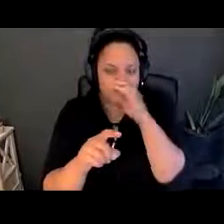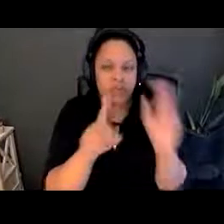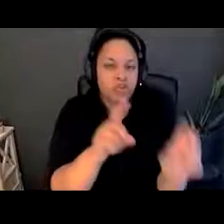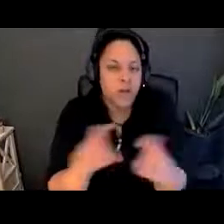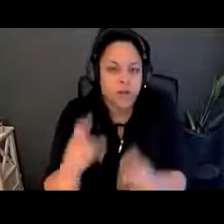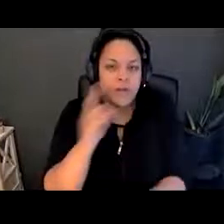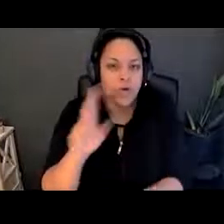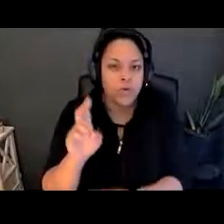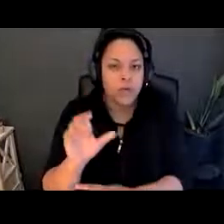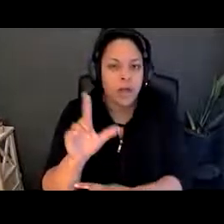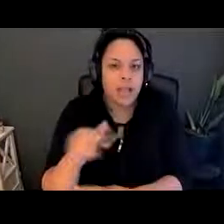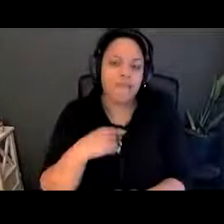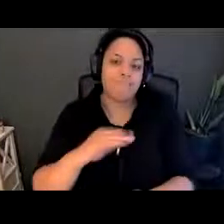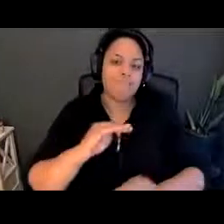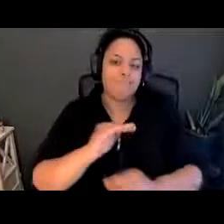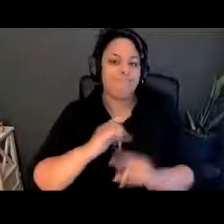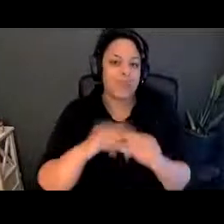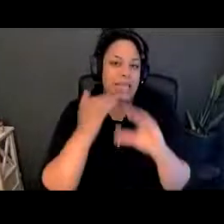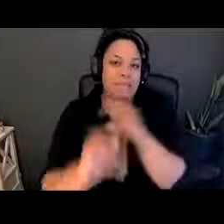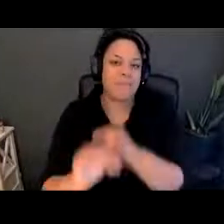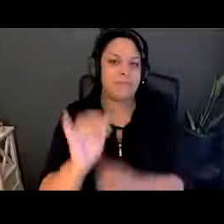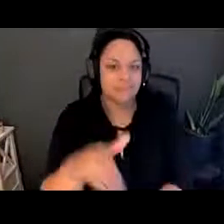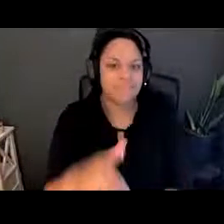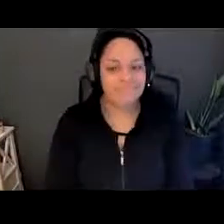for UCLA, I'll be happy to email that to you.